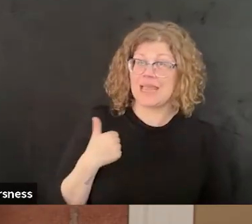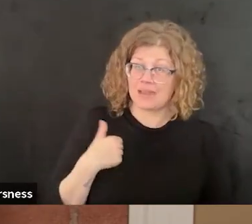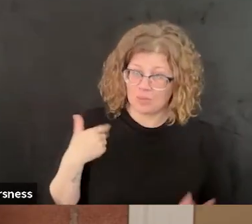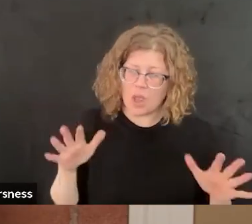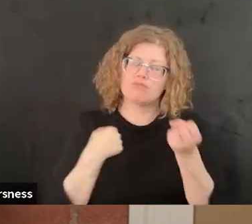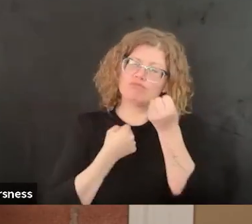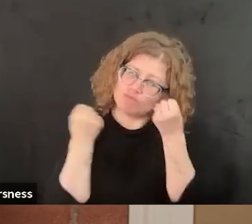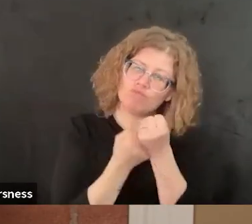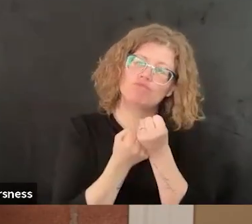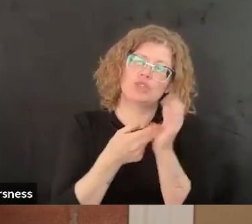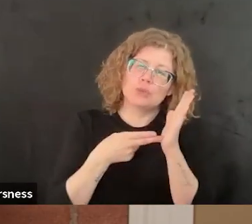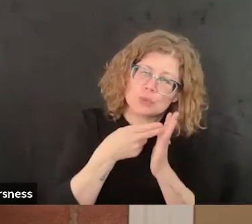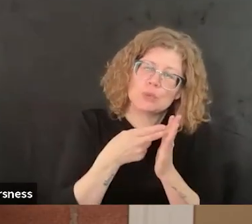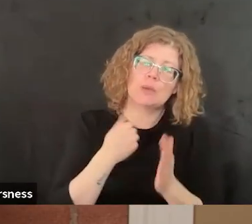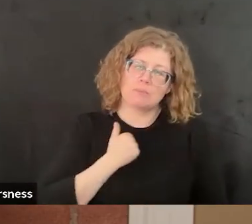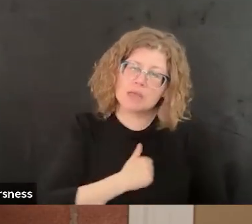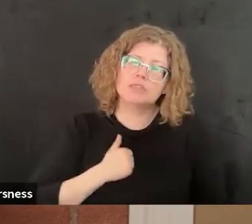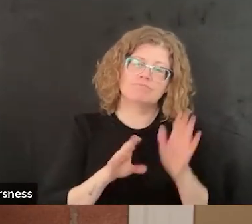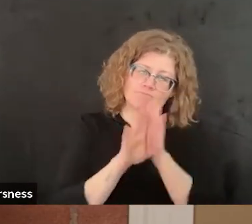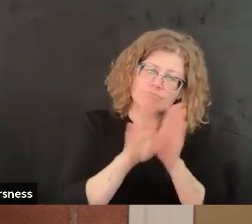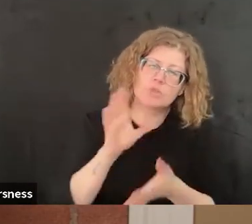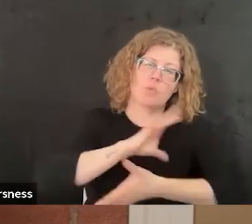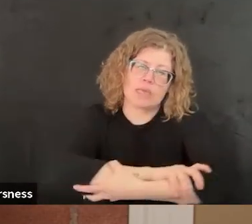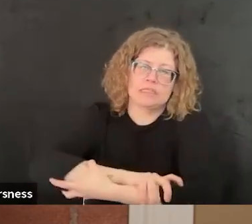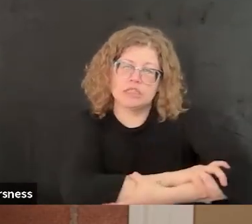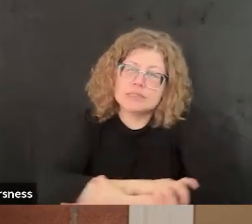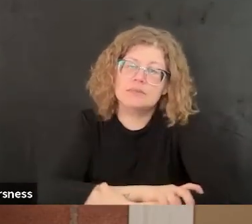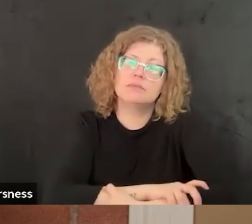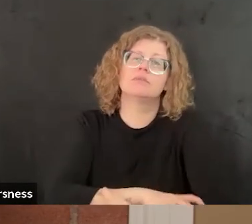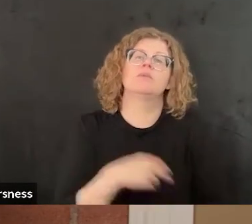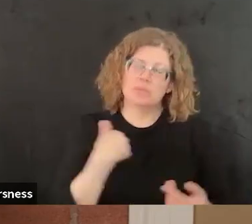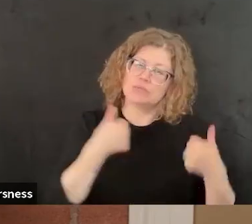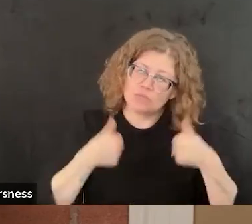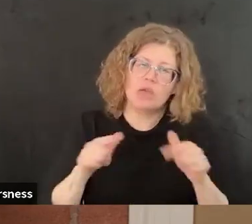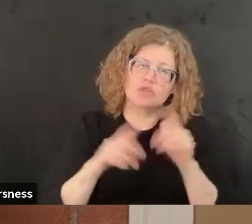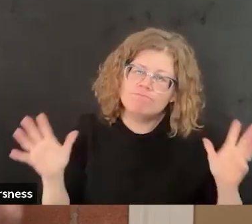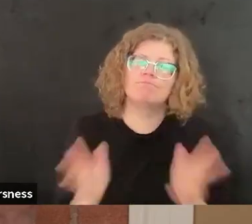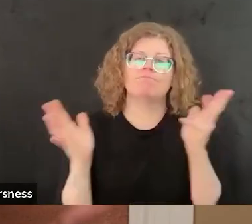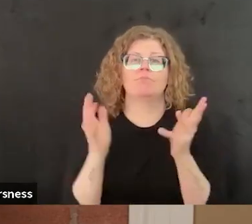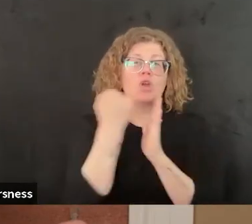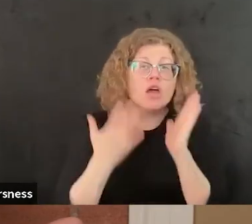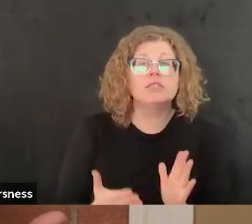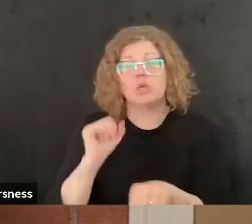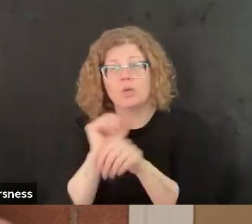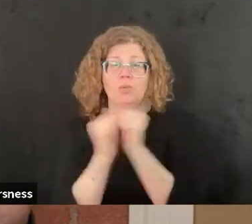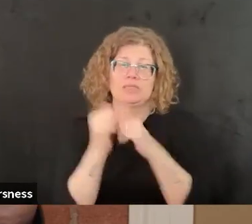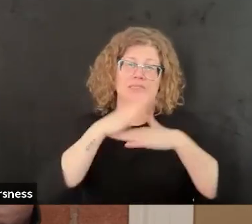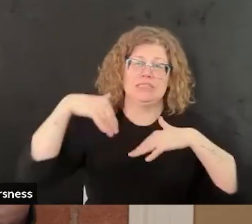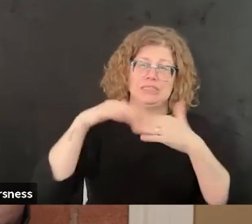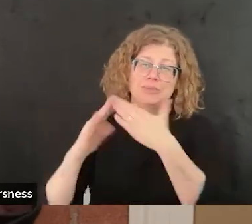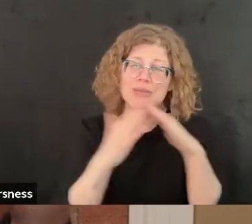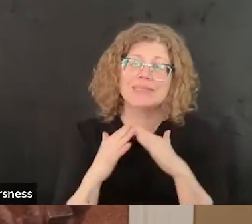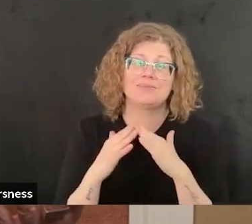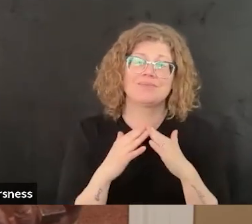that supports truth and reconciliation protocols. We want to make sure that we're working with our local Indigenous communities as much as possible. And we